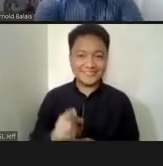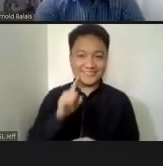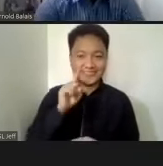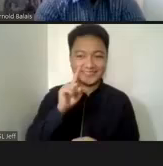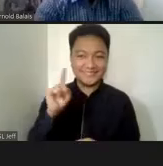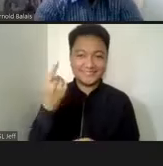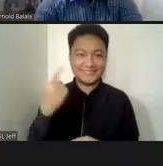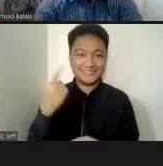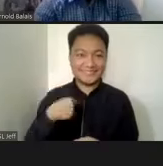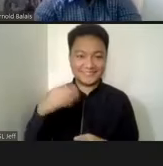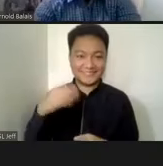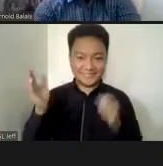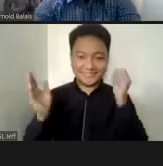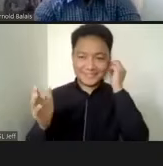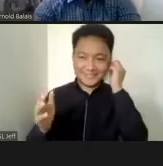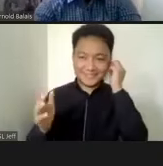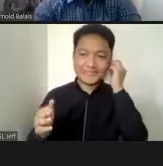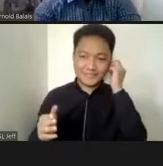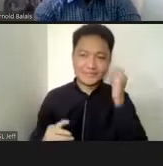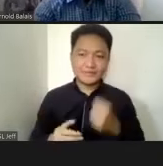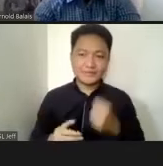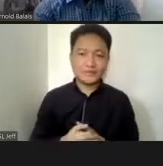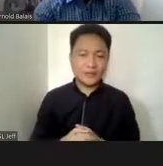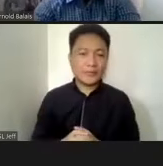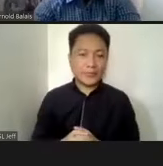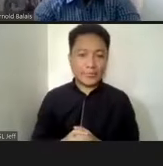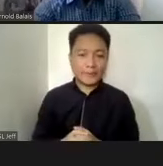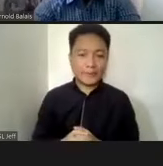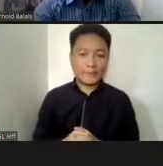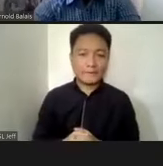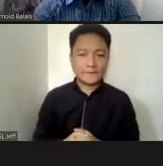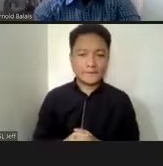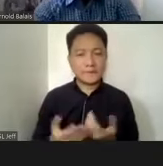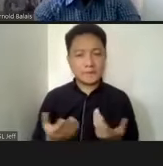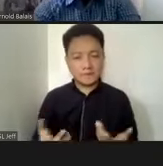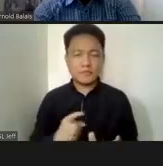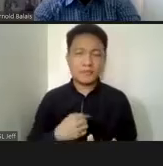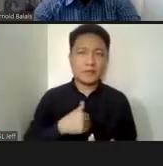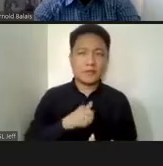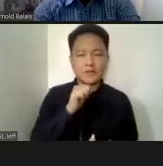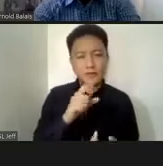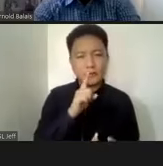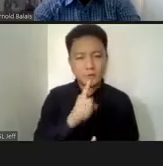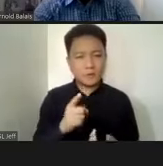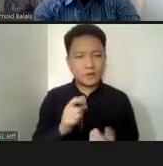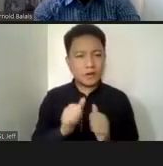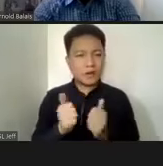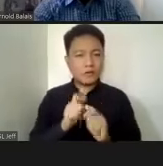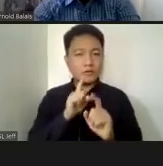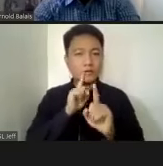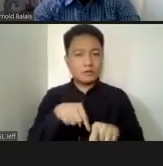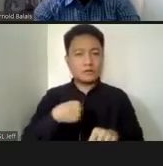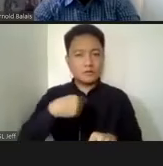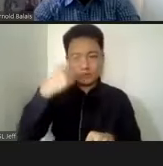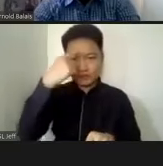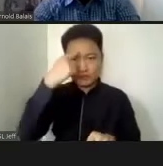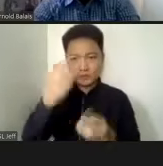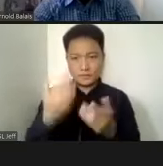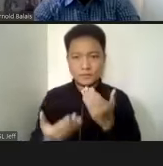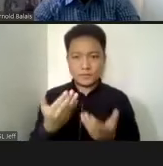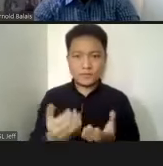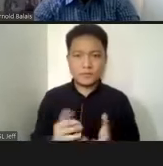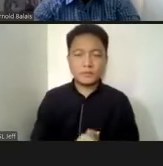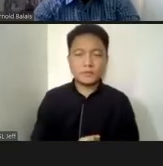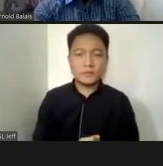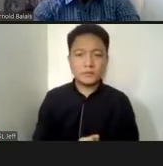how to answer that. I think it takes a team. You know what? Very young when my parents started